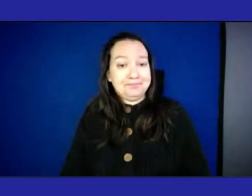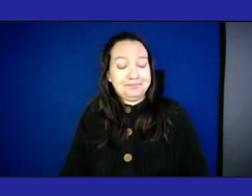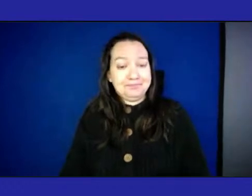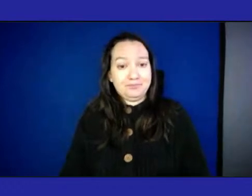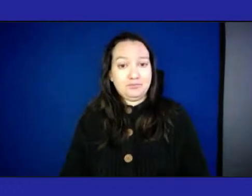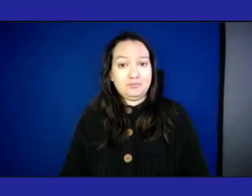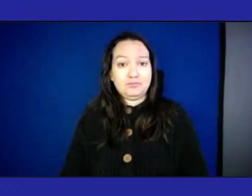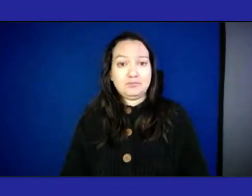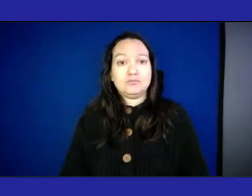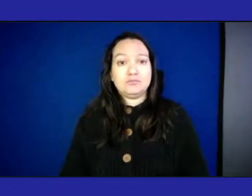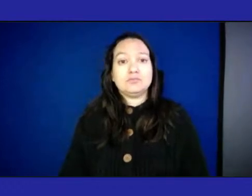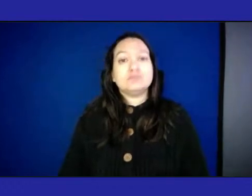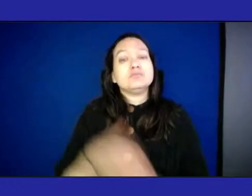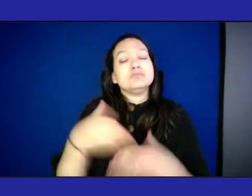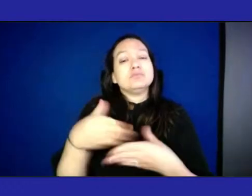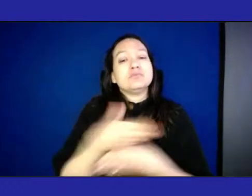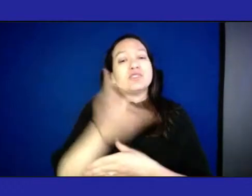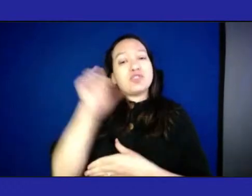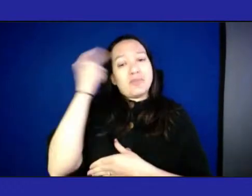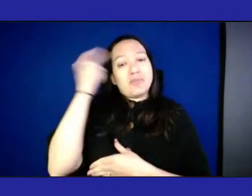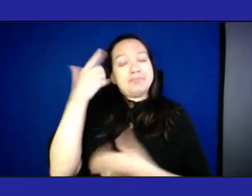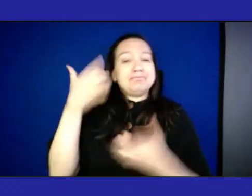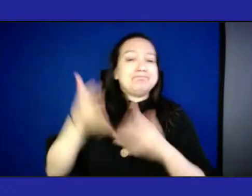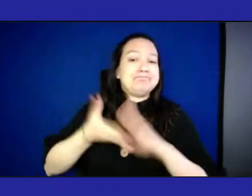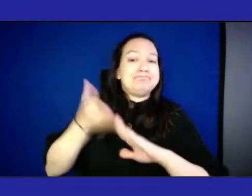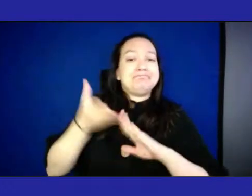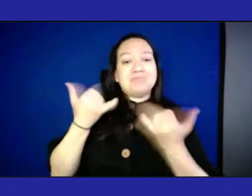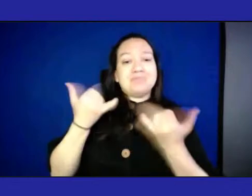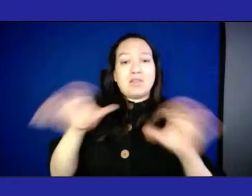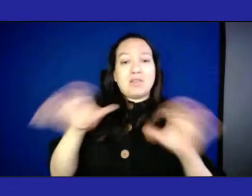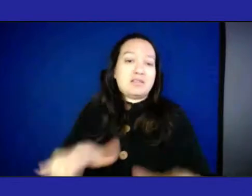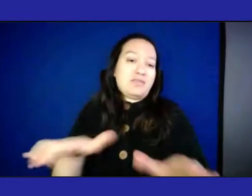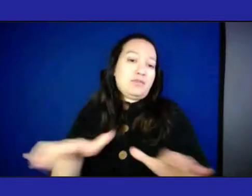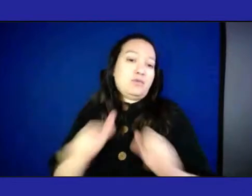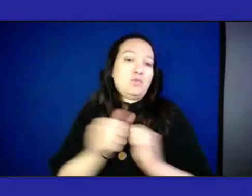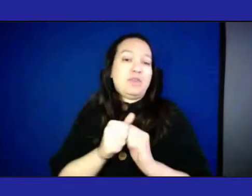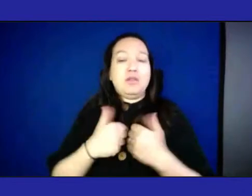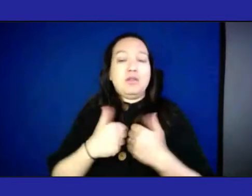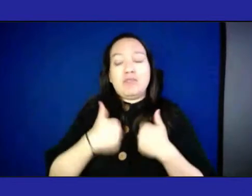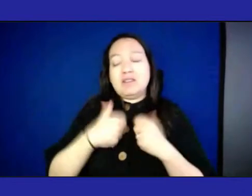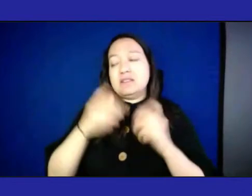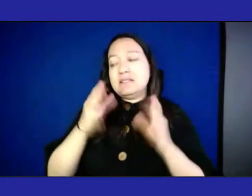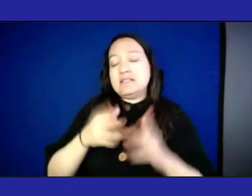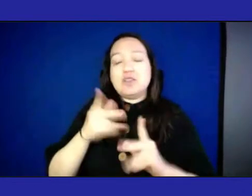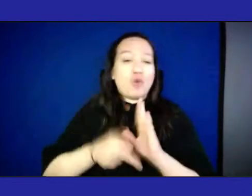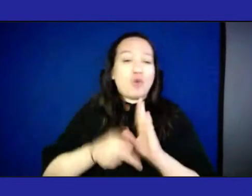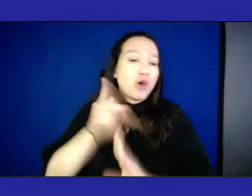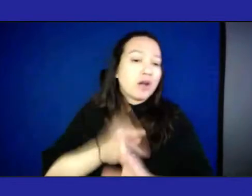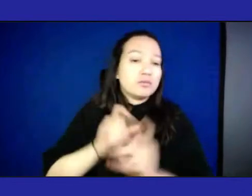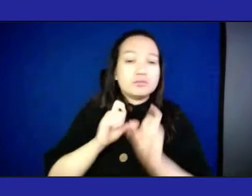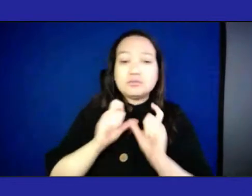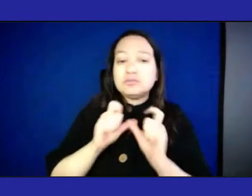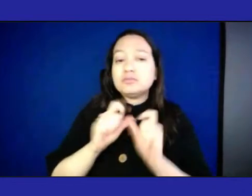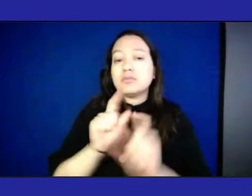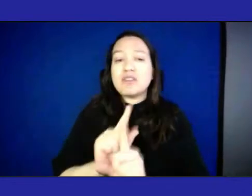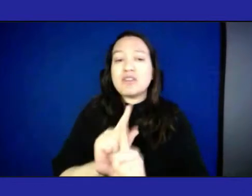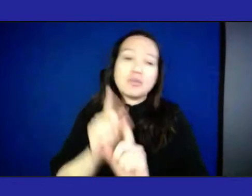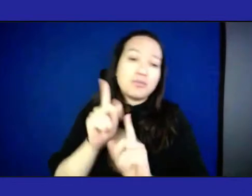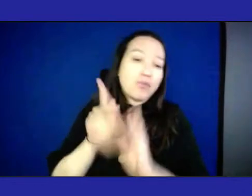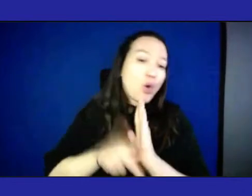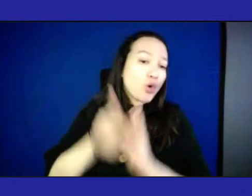Shared governance is still active and ongoing. Nurse residency program is continuing and ongoing. The mentorship program is